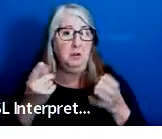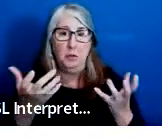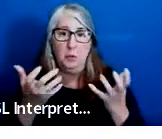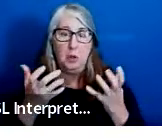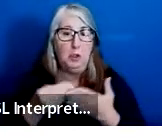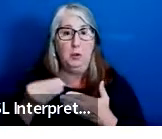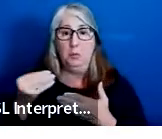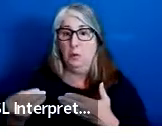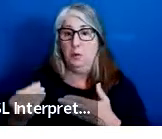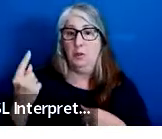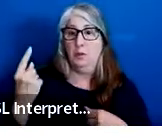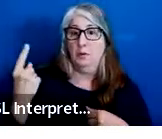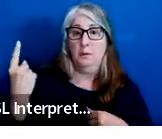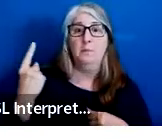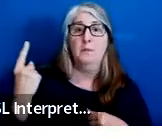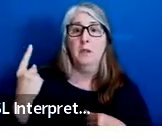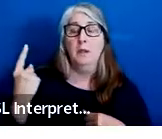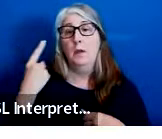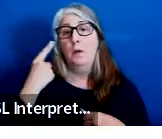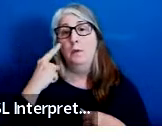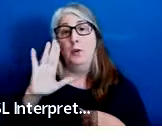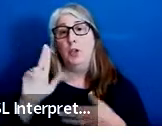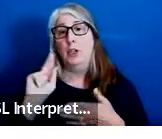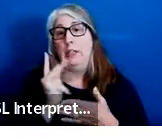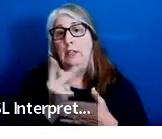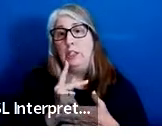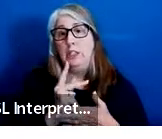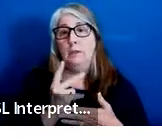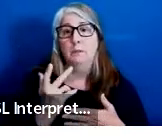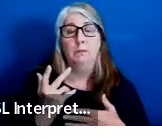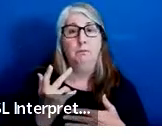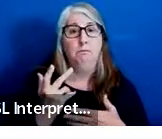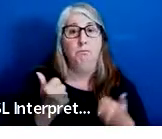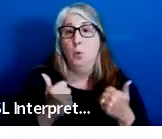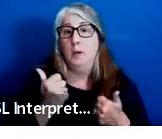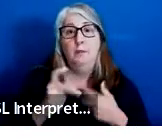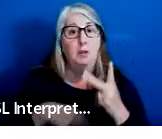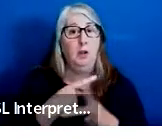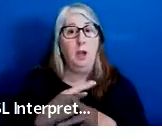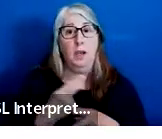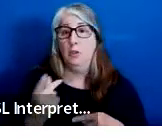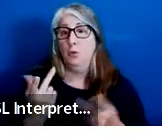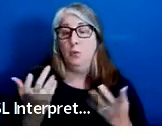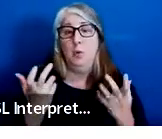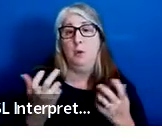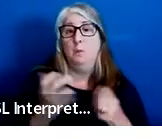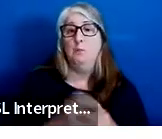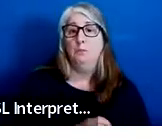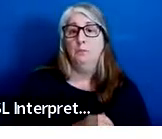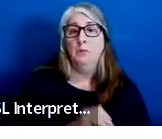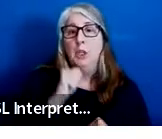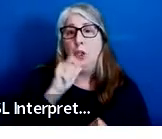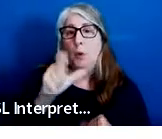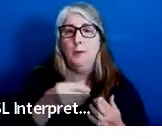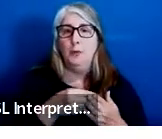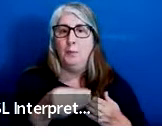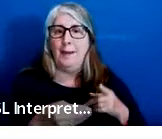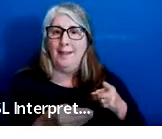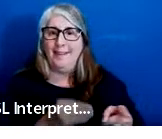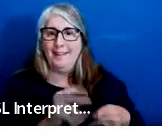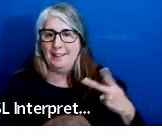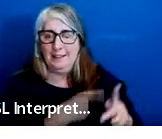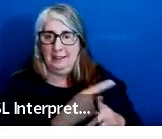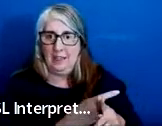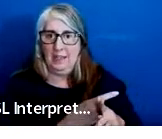purchase one for use in your kitchen, whichever you like. but you don't necessarily have to use the one that